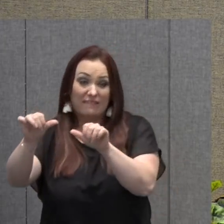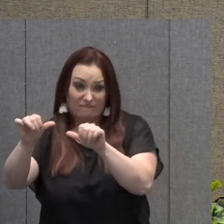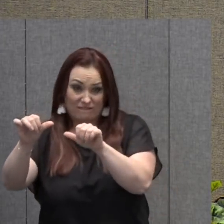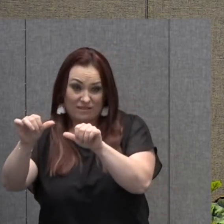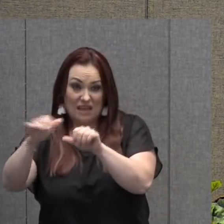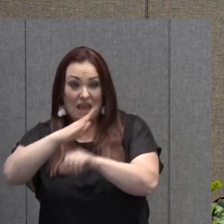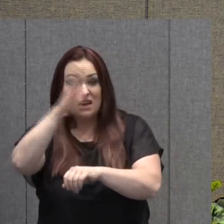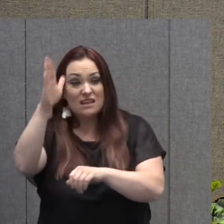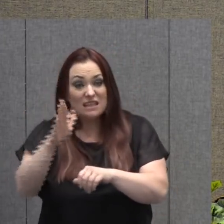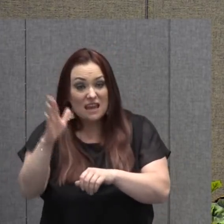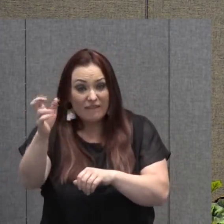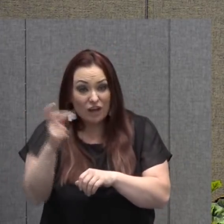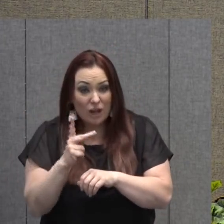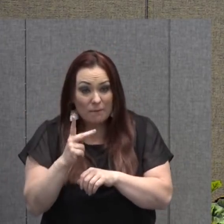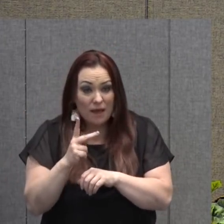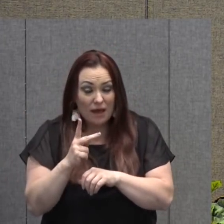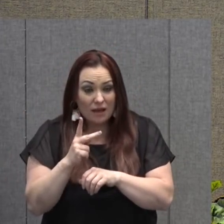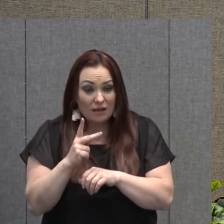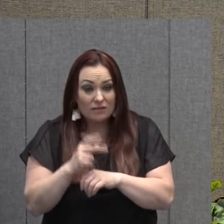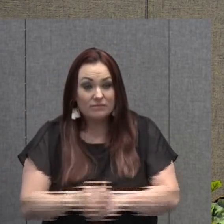and never come back.